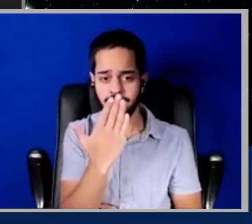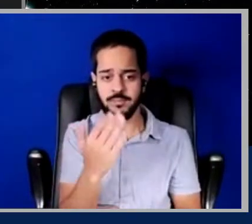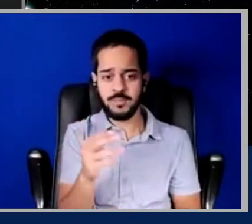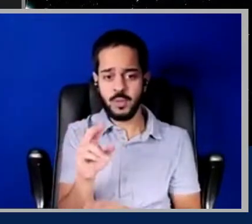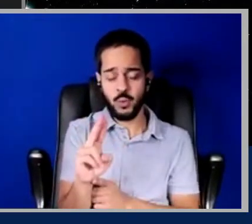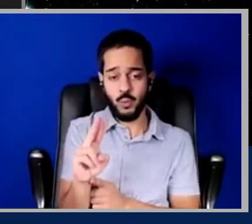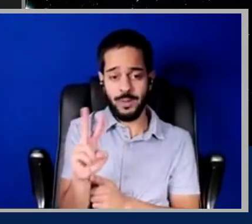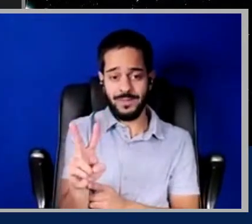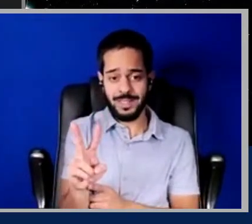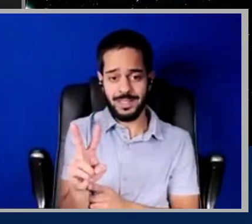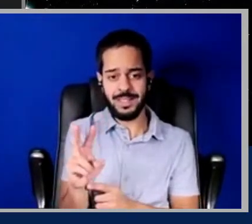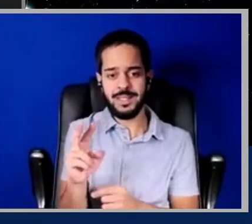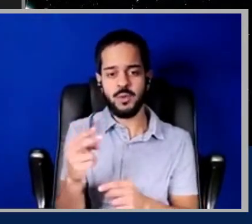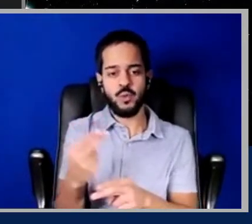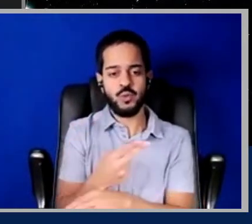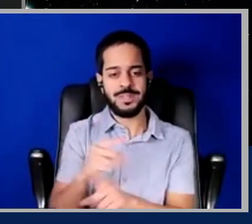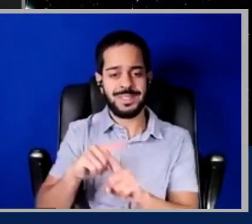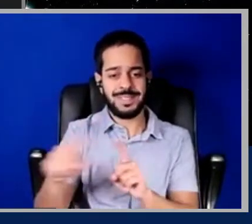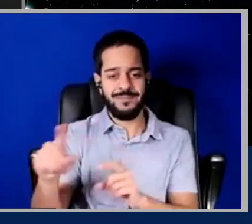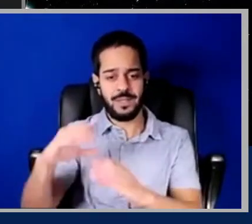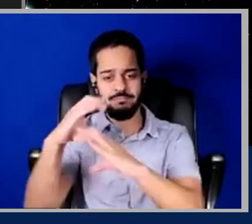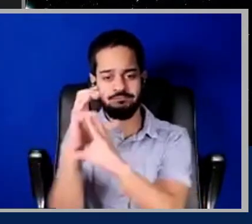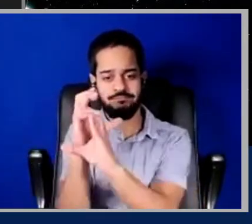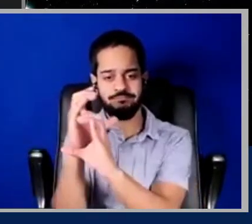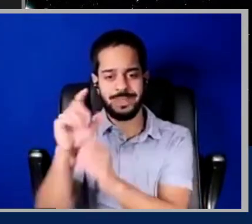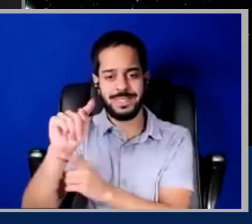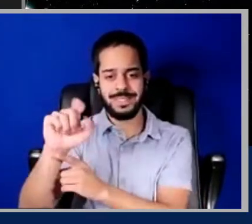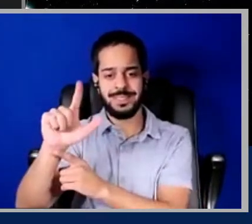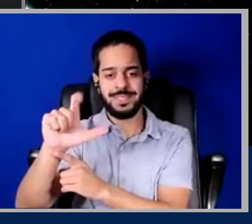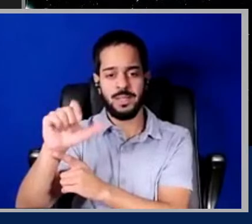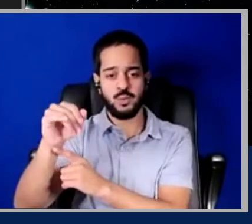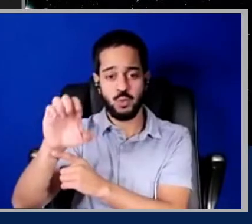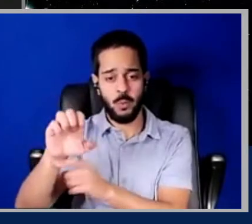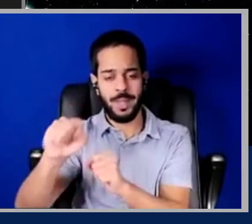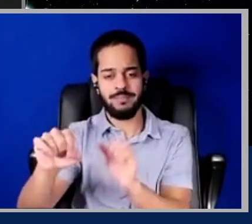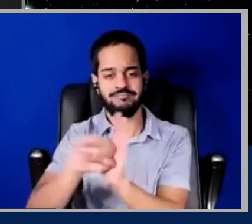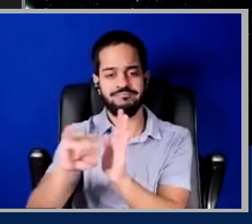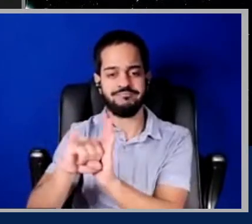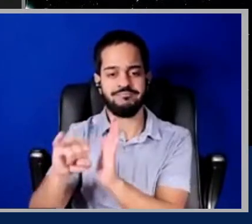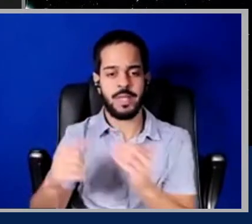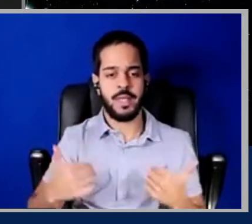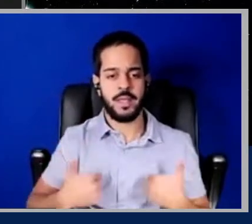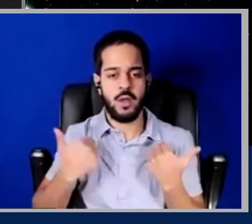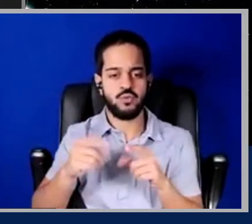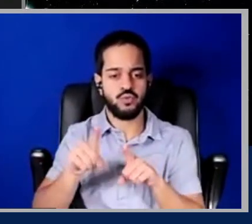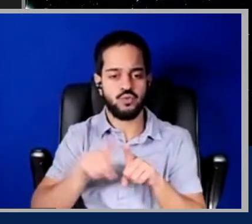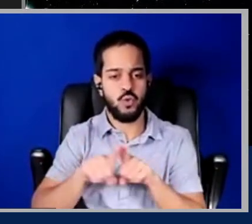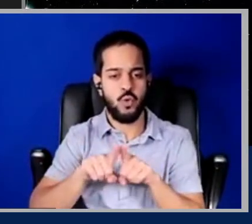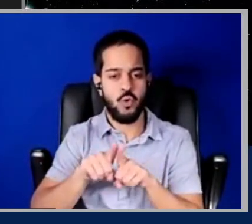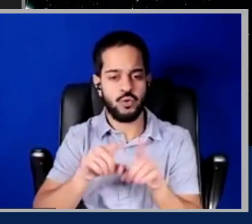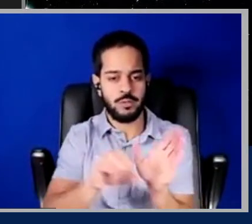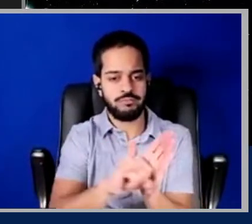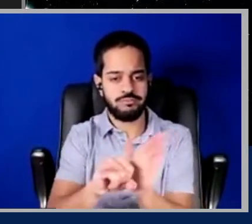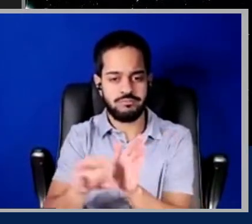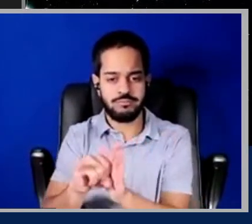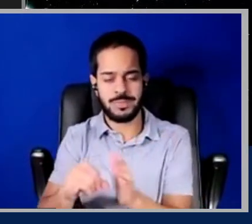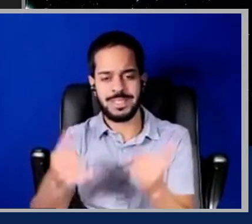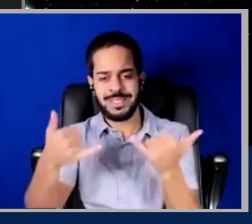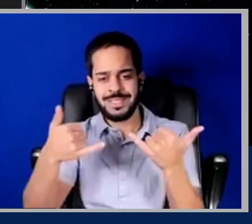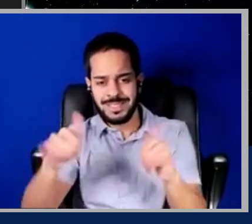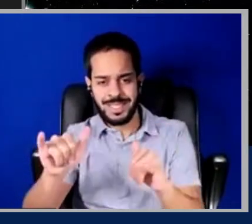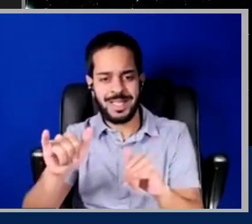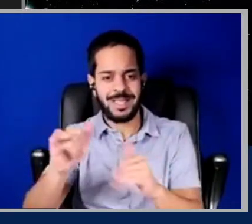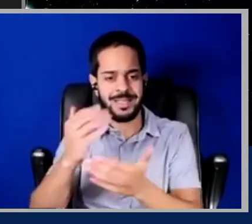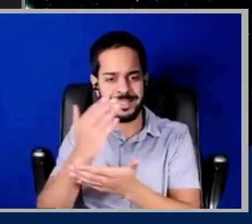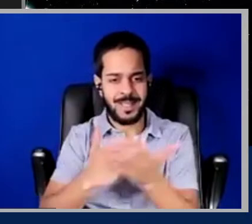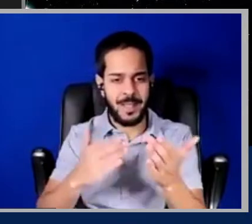the Galaxy telescope, now you're seeing like younger stars that are really kind of doing their thing. They're still throwing some temper tantrums at that age,